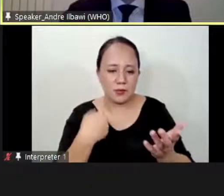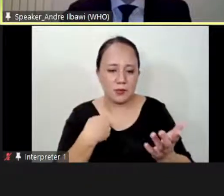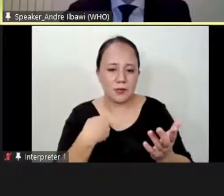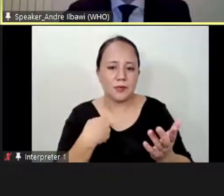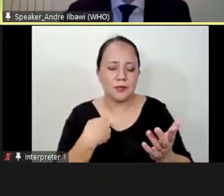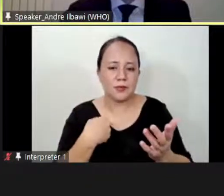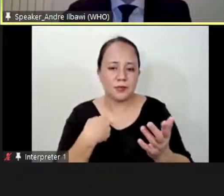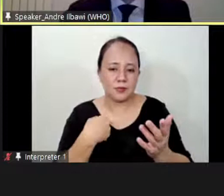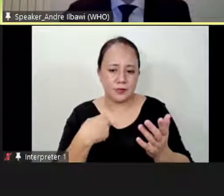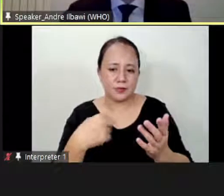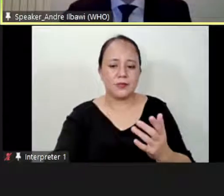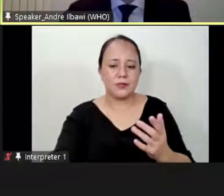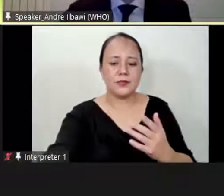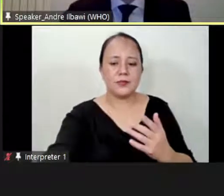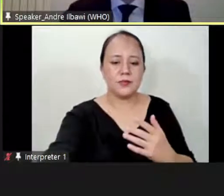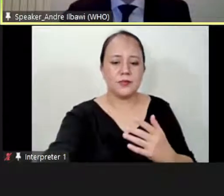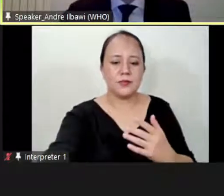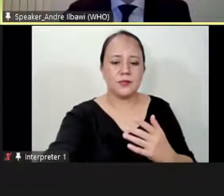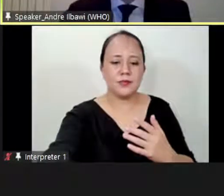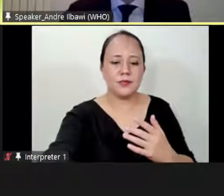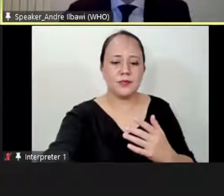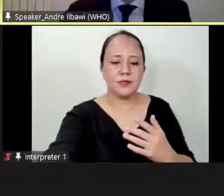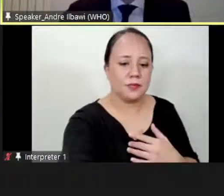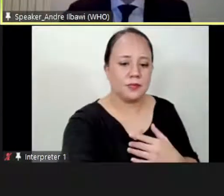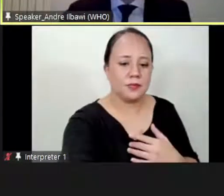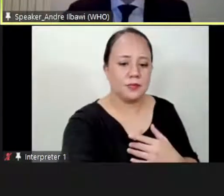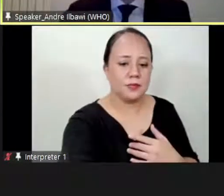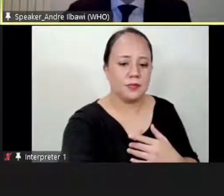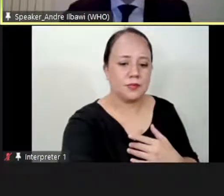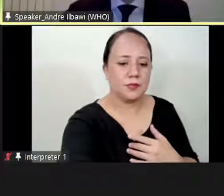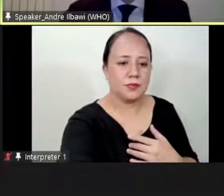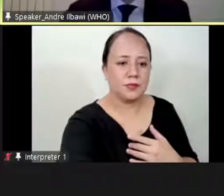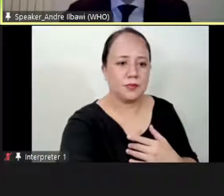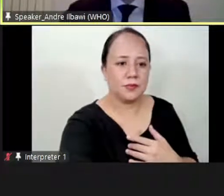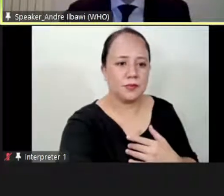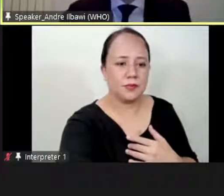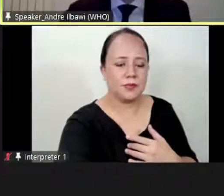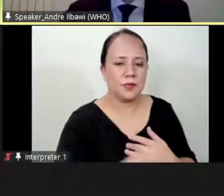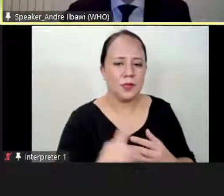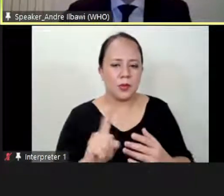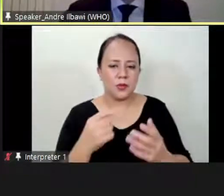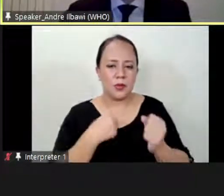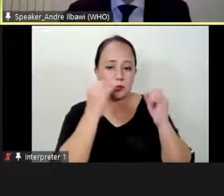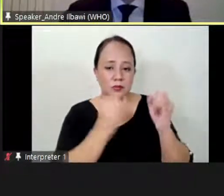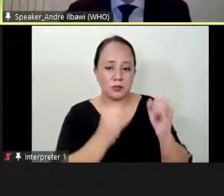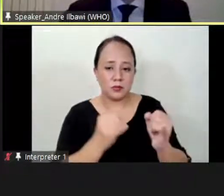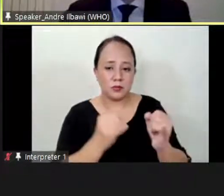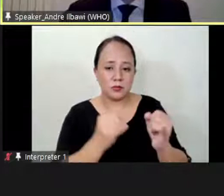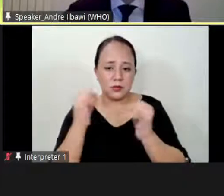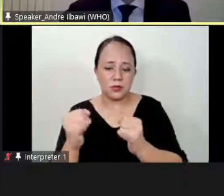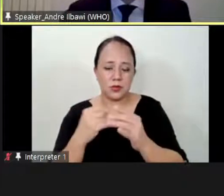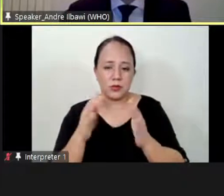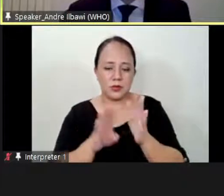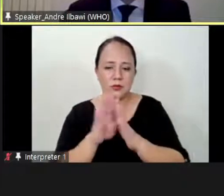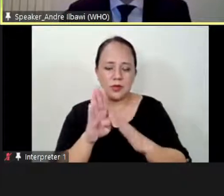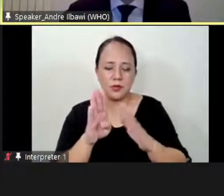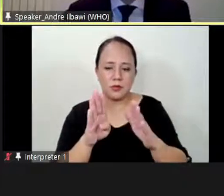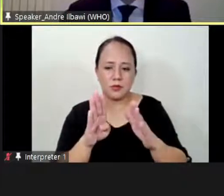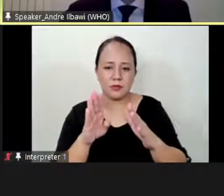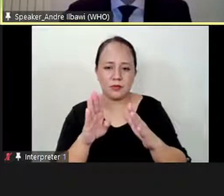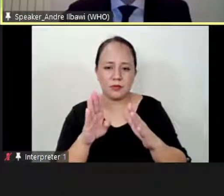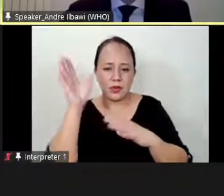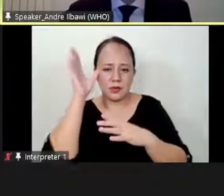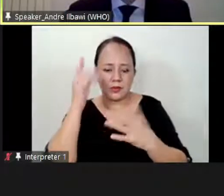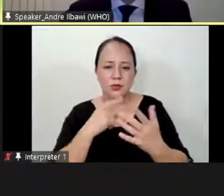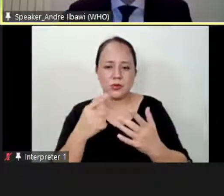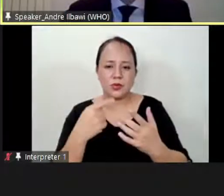ask, well, what is the age standardized incidence rate? That is, what is the likelihood that an individual will develop cancer in their lifetime? In fact, it's been